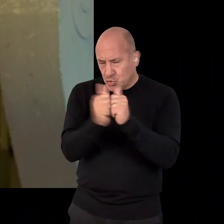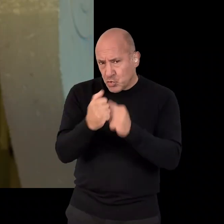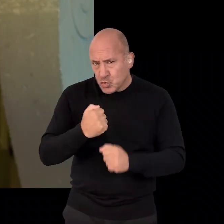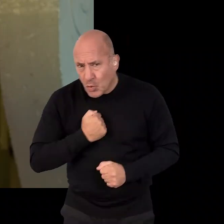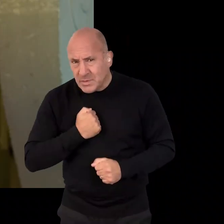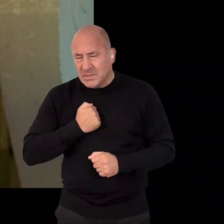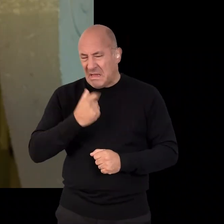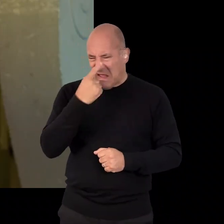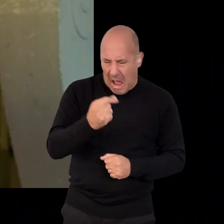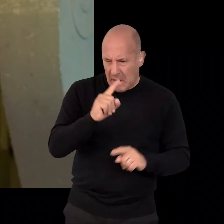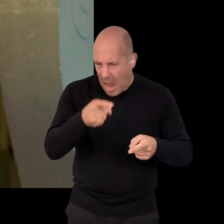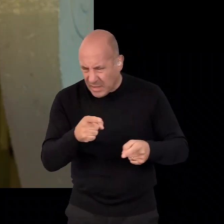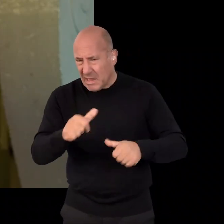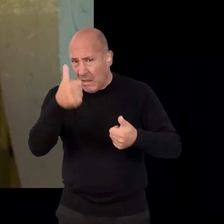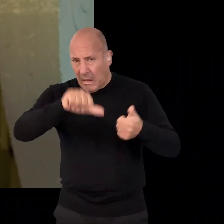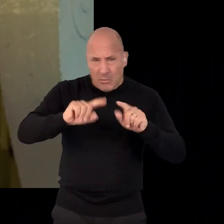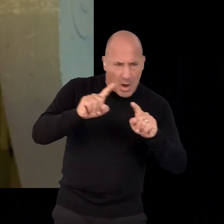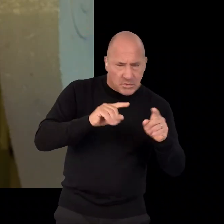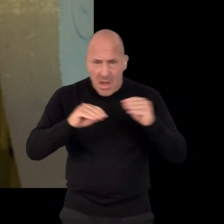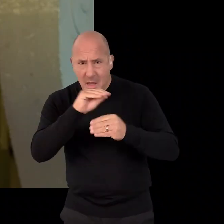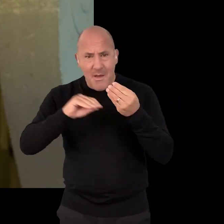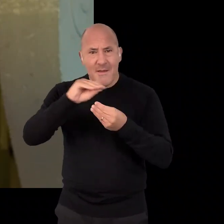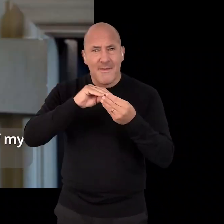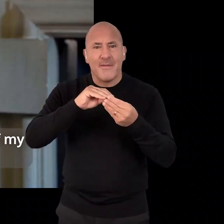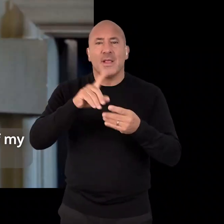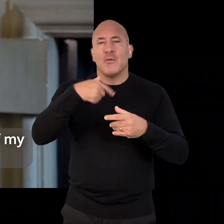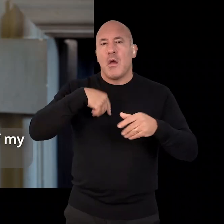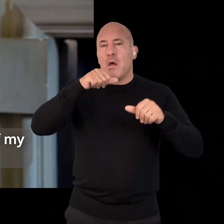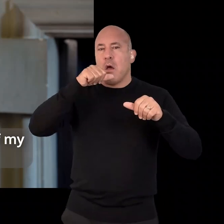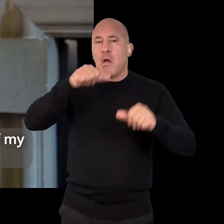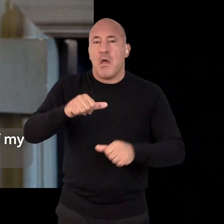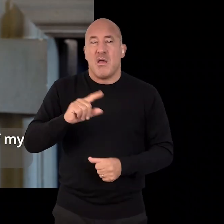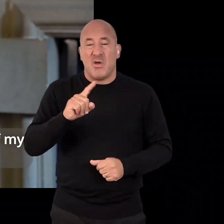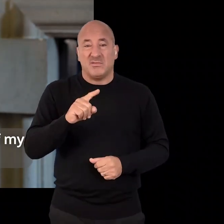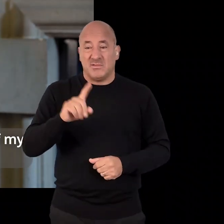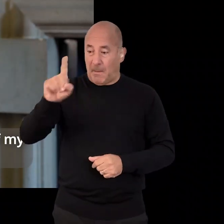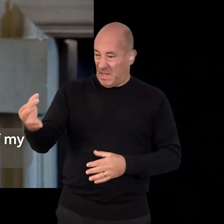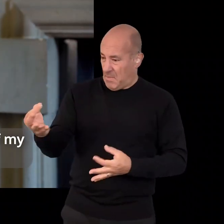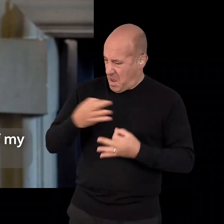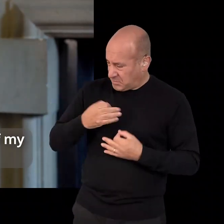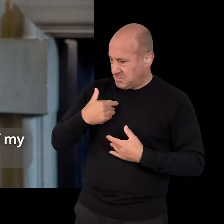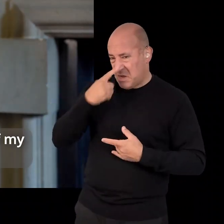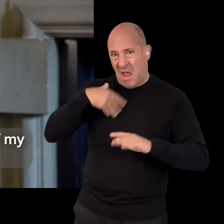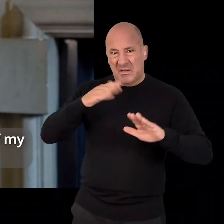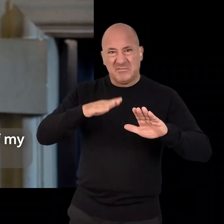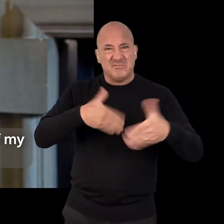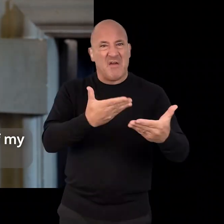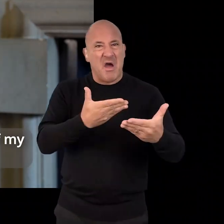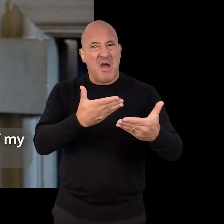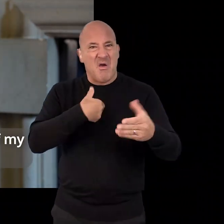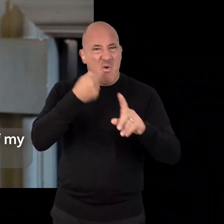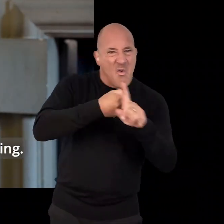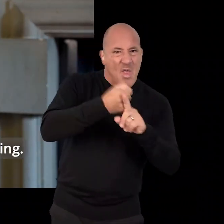together to work out what works, what doesn't work. My favourite thing is being able to deliver on behalf of my